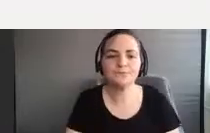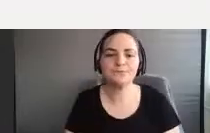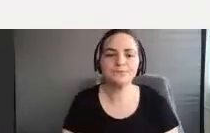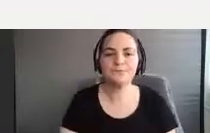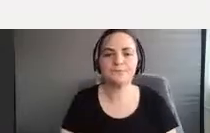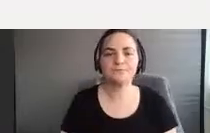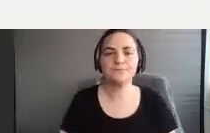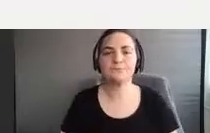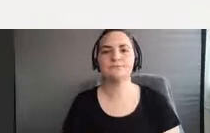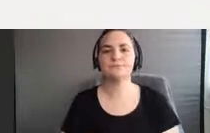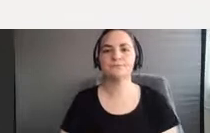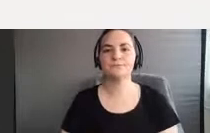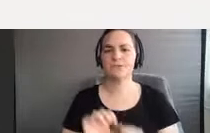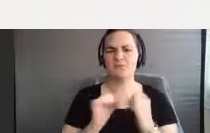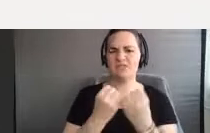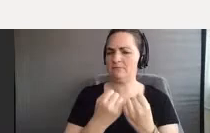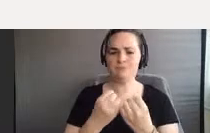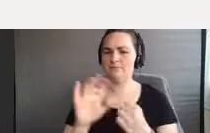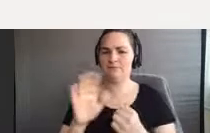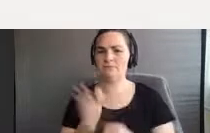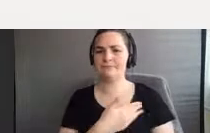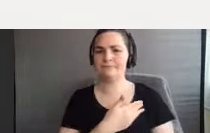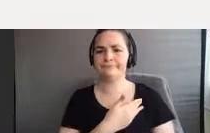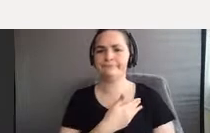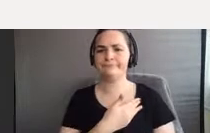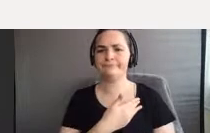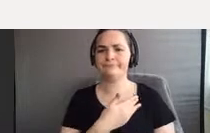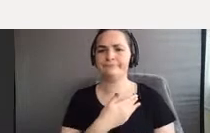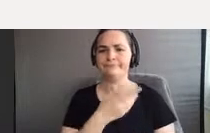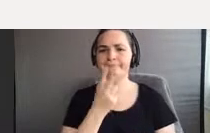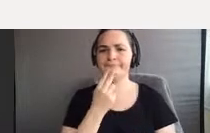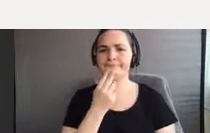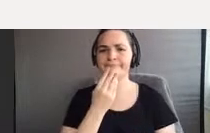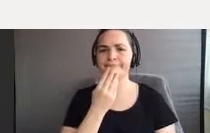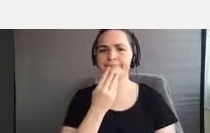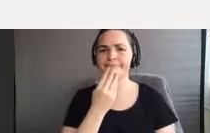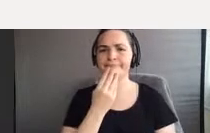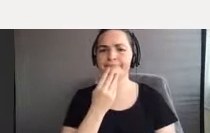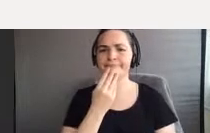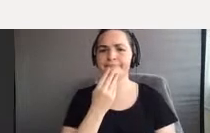I'm in Teams there, aren't I? I don't want to go to Teams. Let me get rid of that. Okay, here we go.